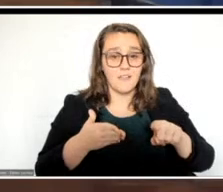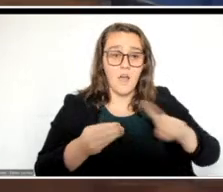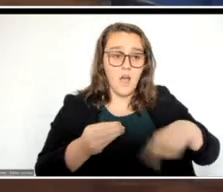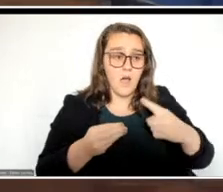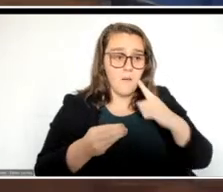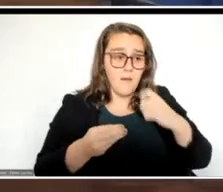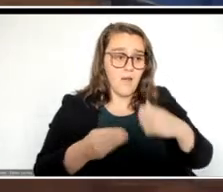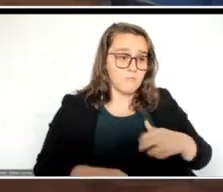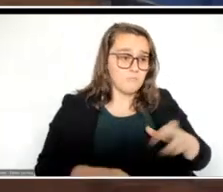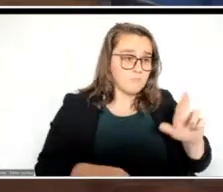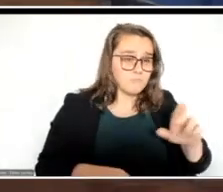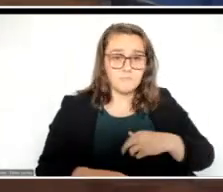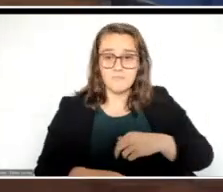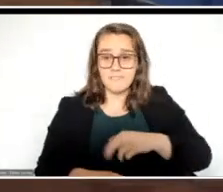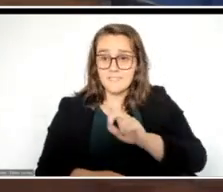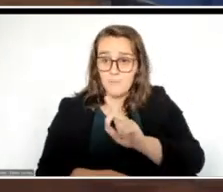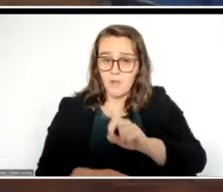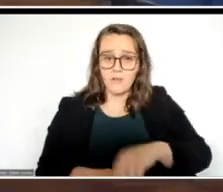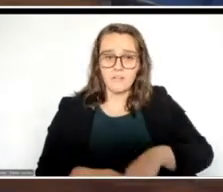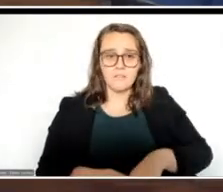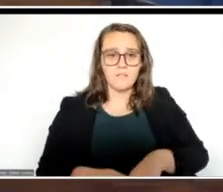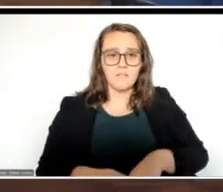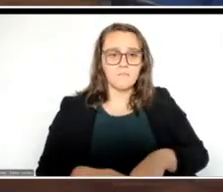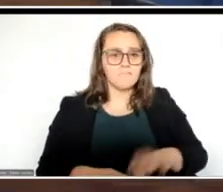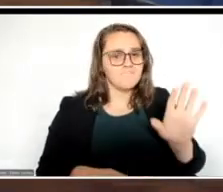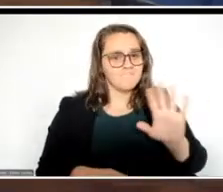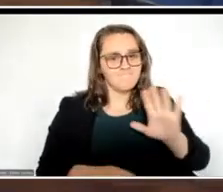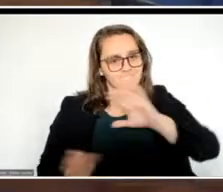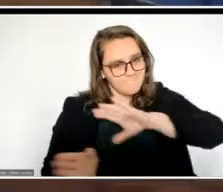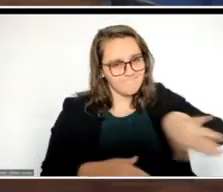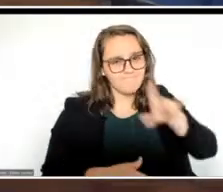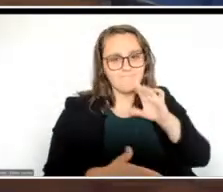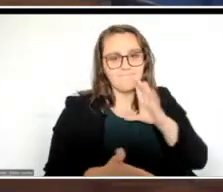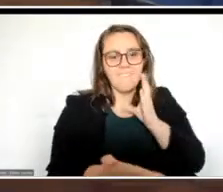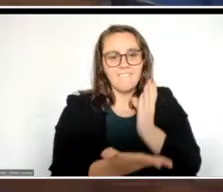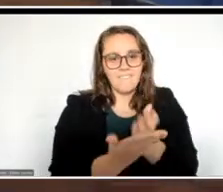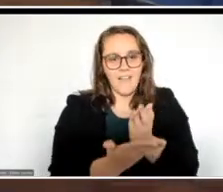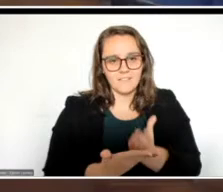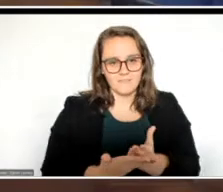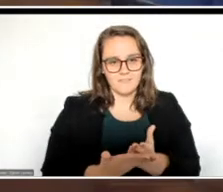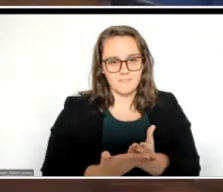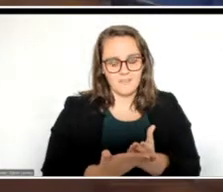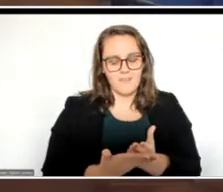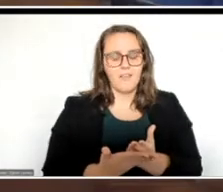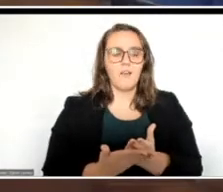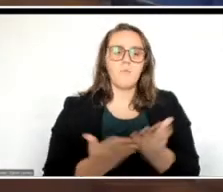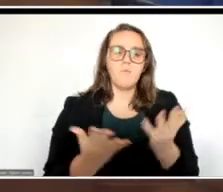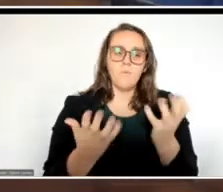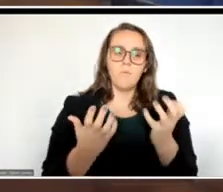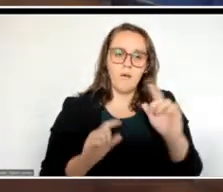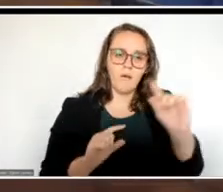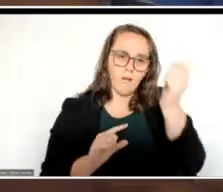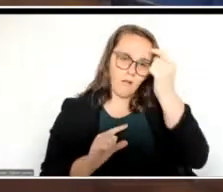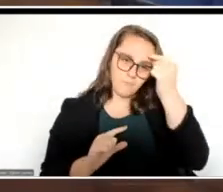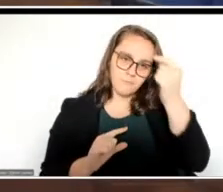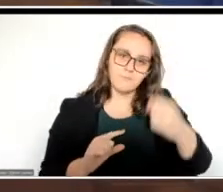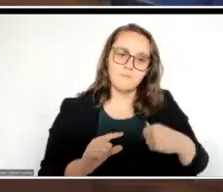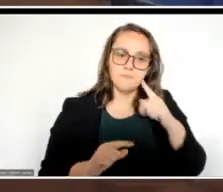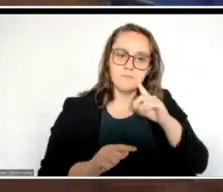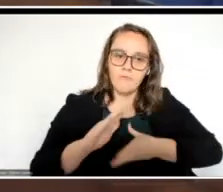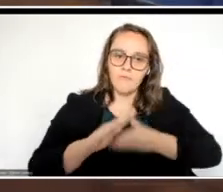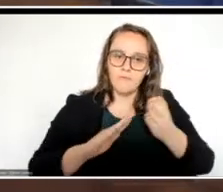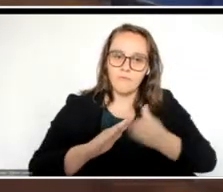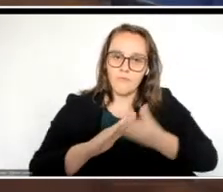and simple. And it's about making sure our government functions under the rule of law as our Constitution